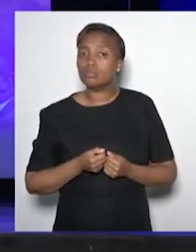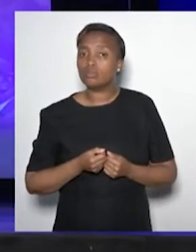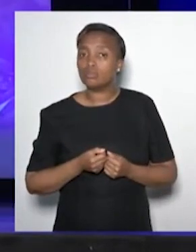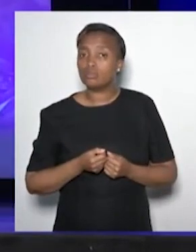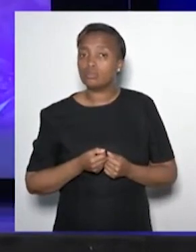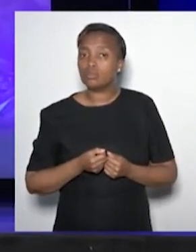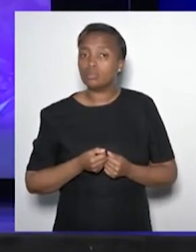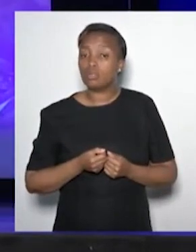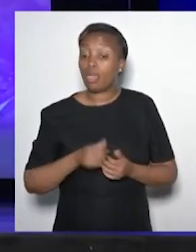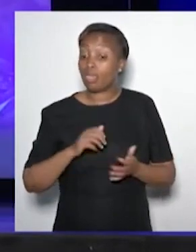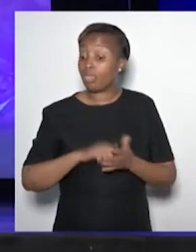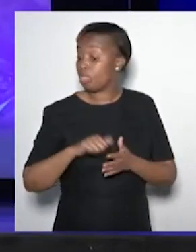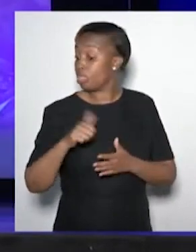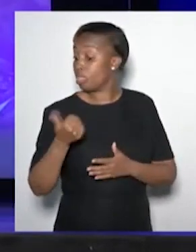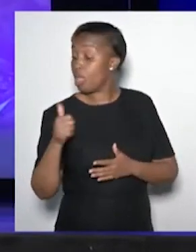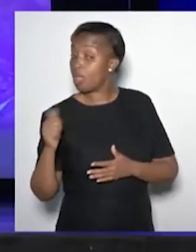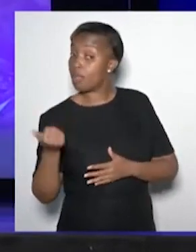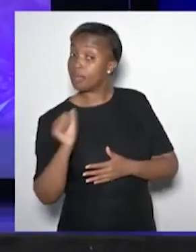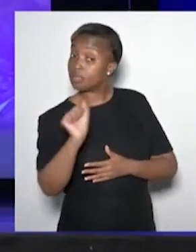The neighbors